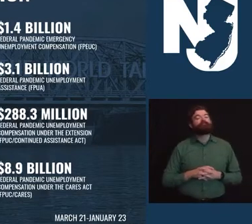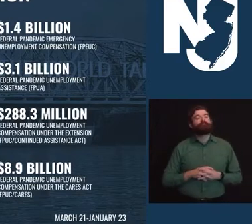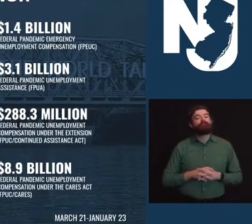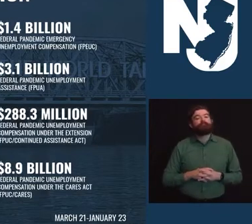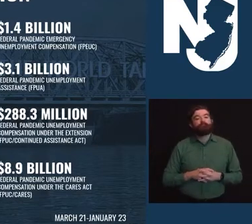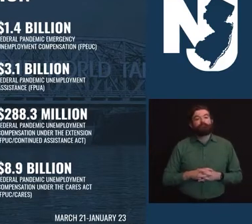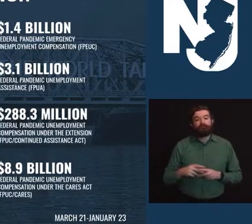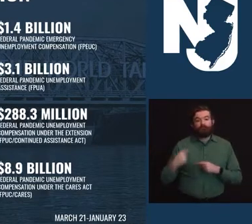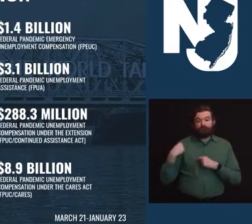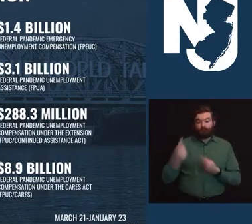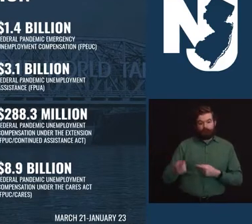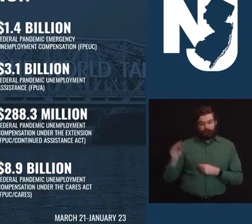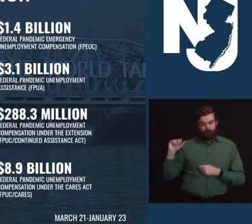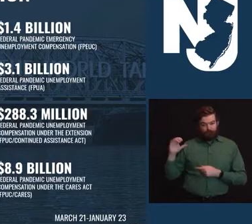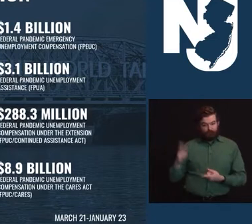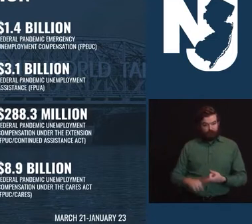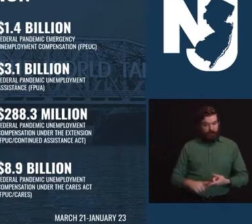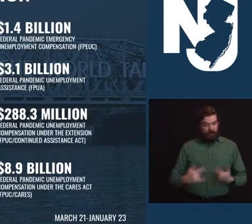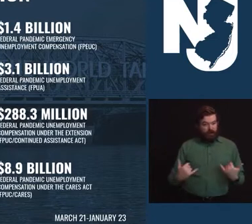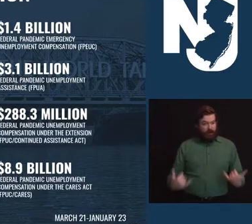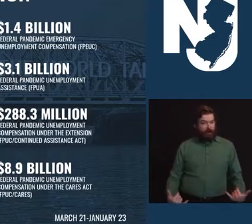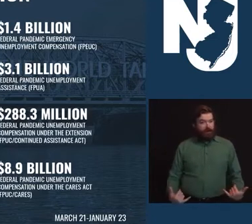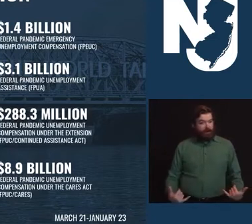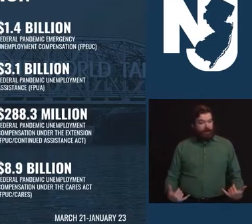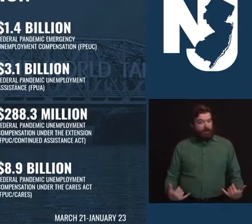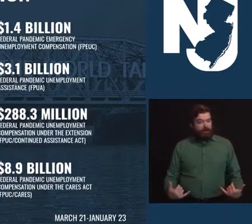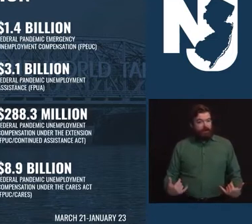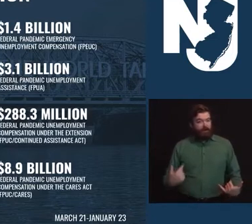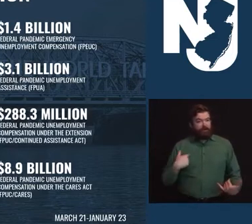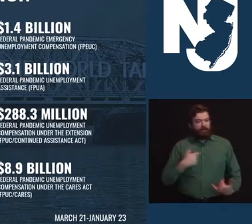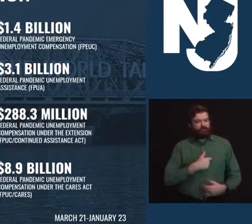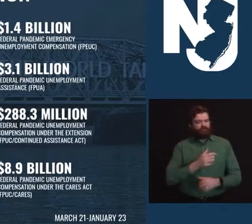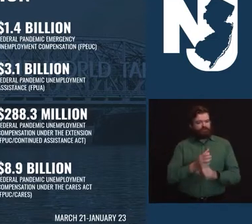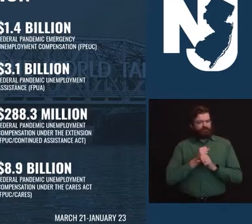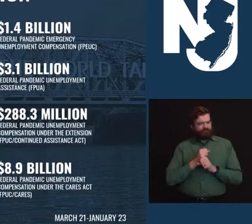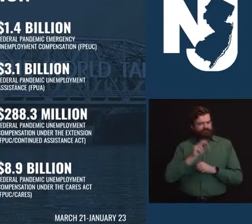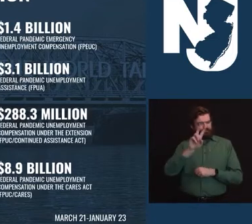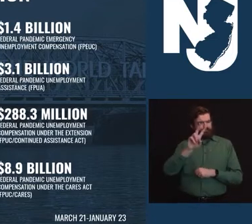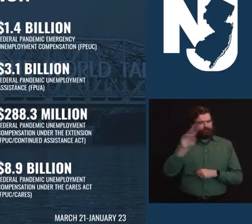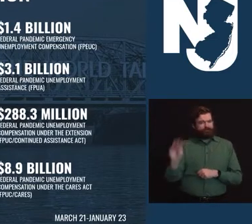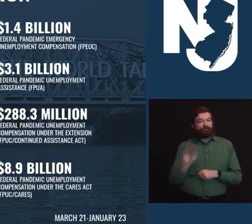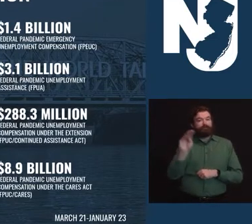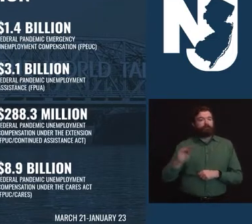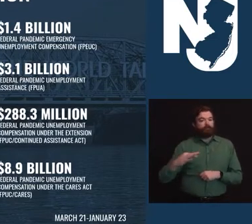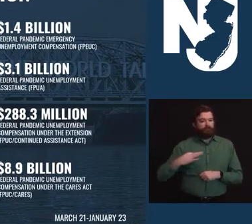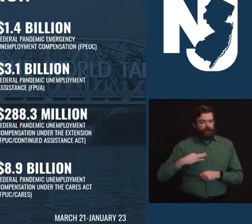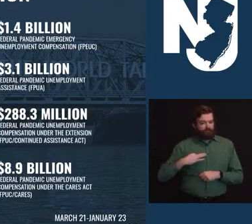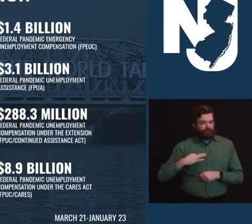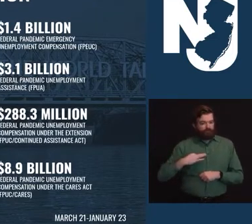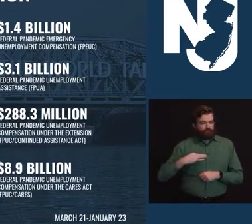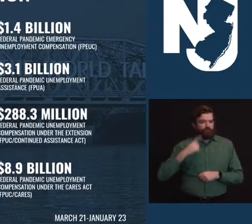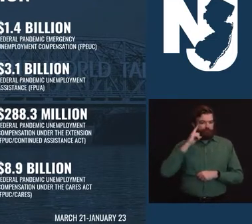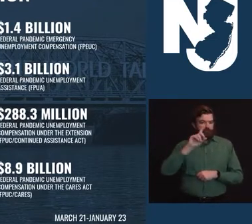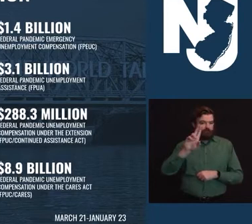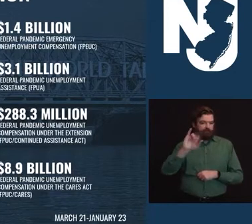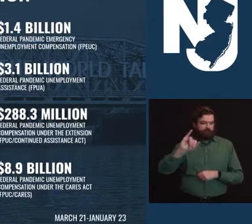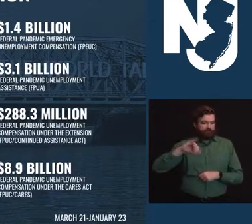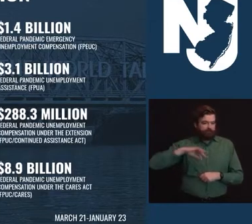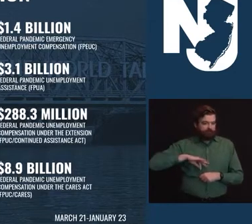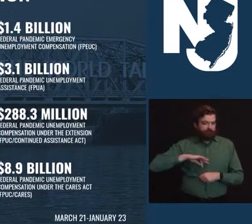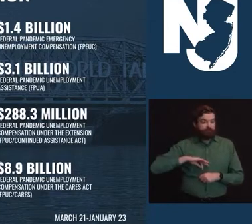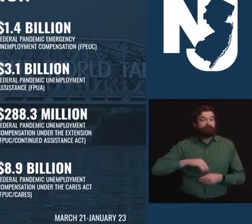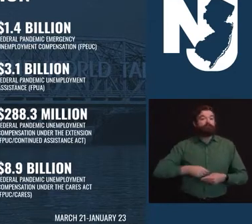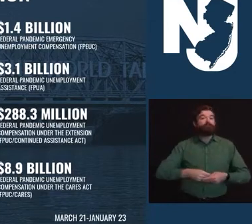March, the department has received nearly 2 million applications for unemployment benefits and has distributed